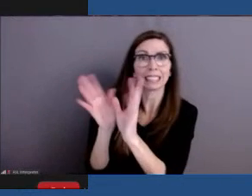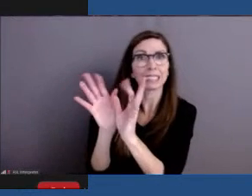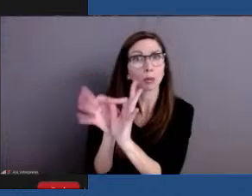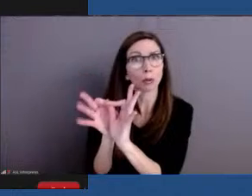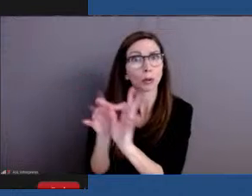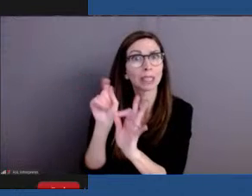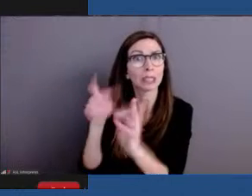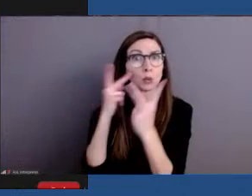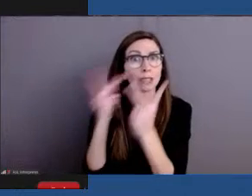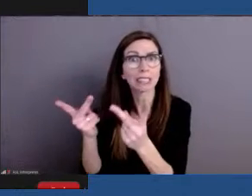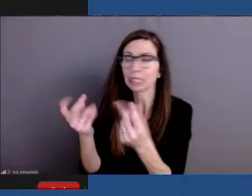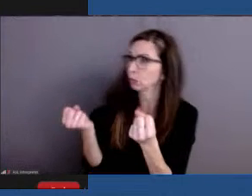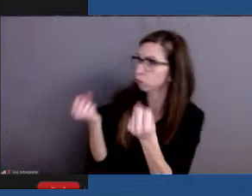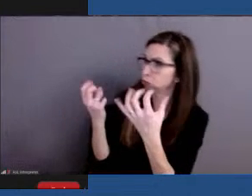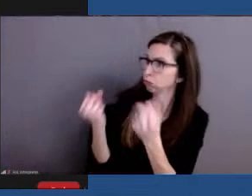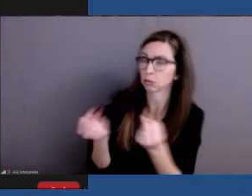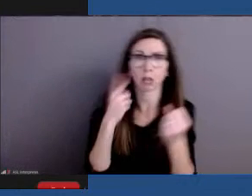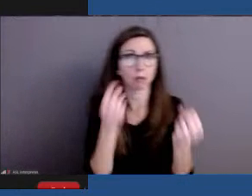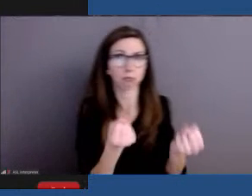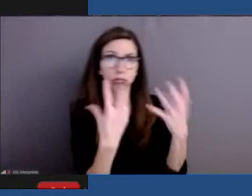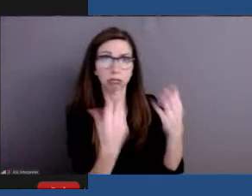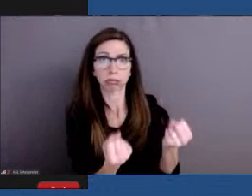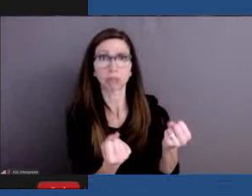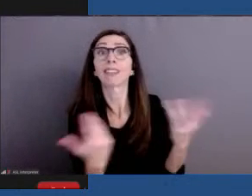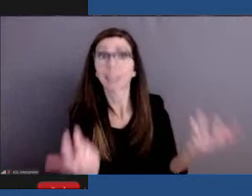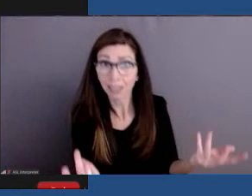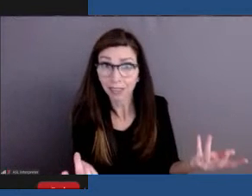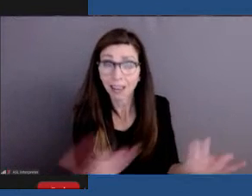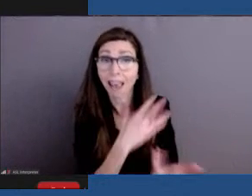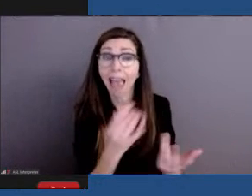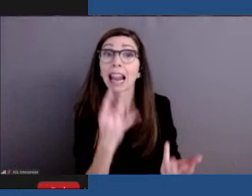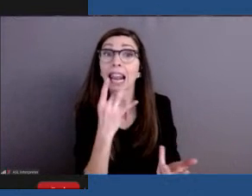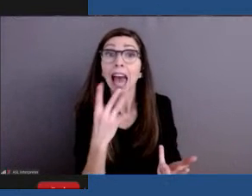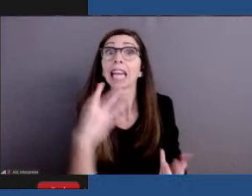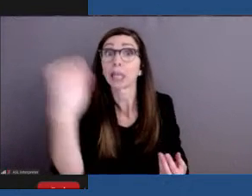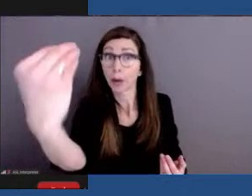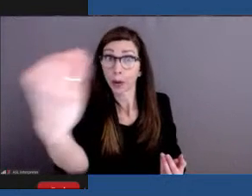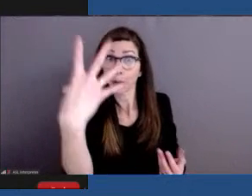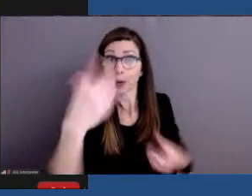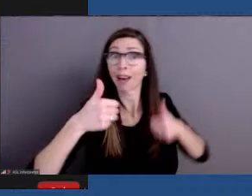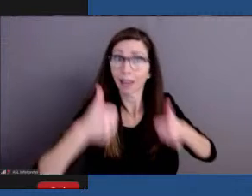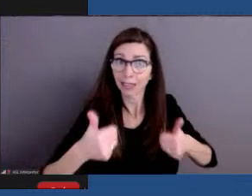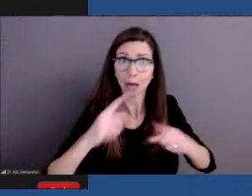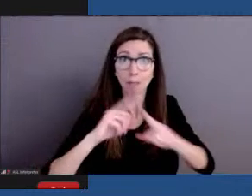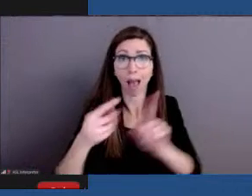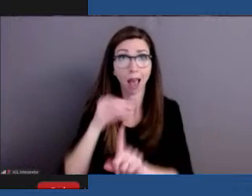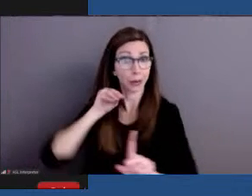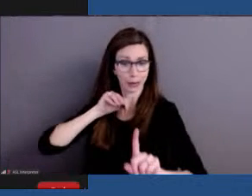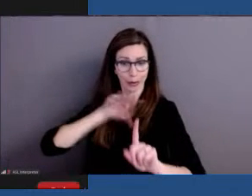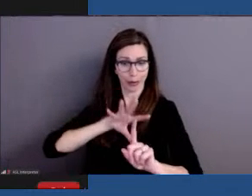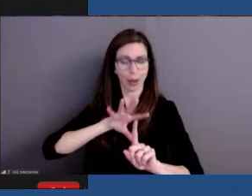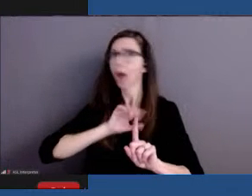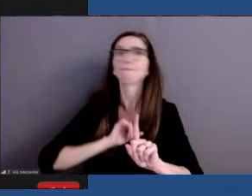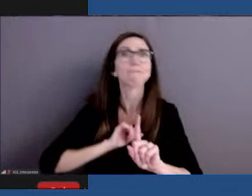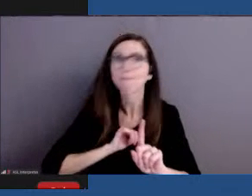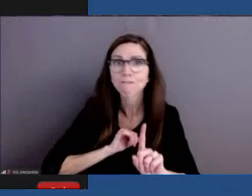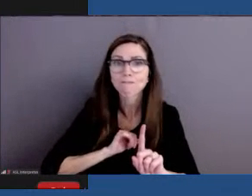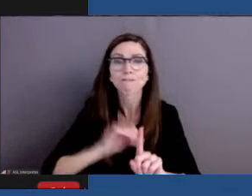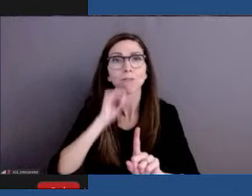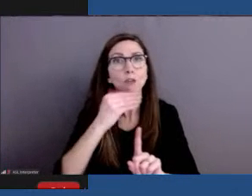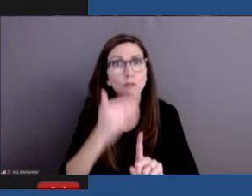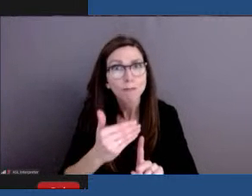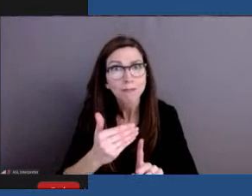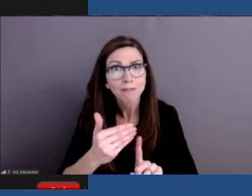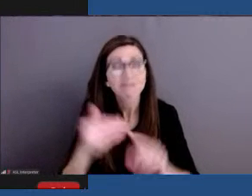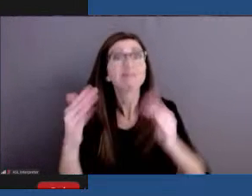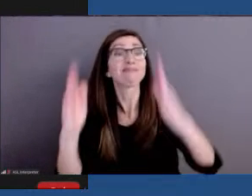have them backlit so that they just appear as a shadow. When we talk about who benefits most